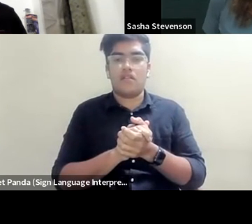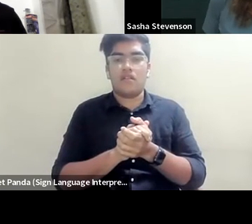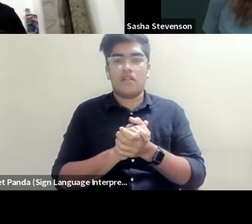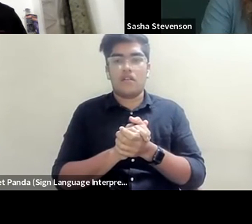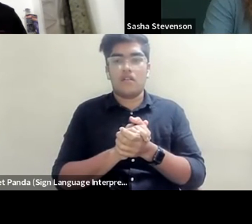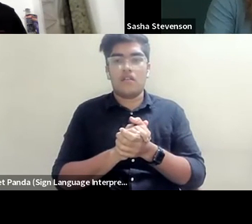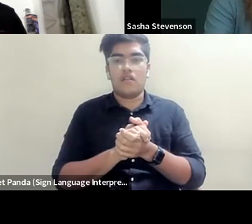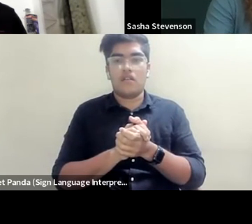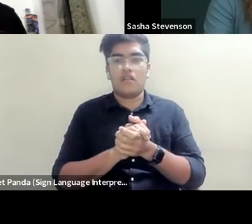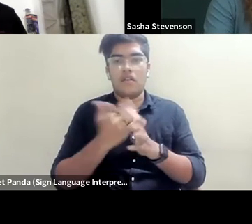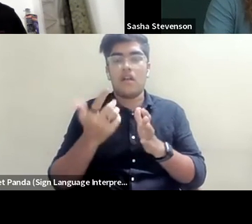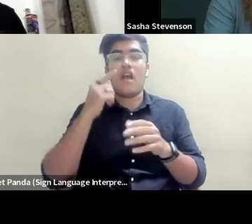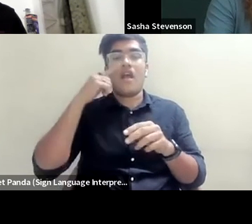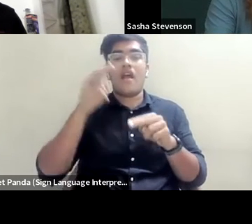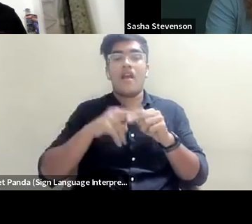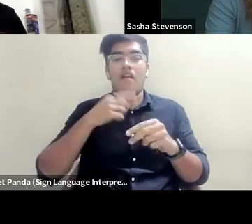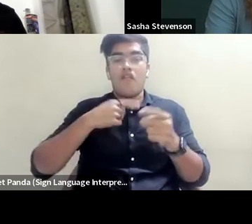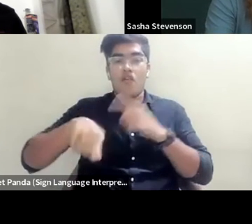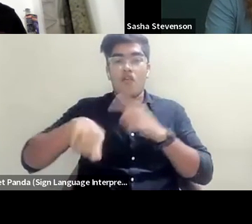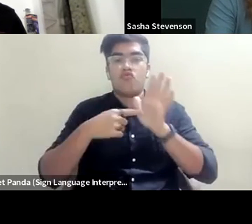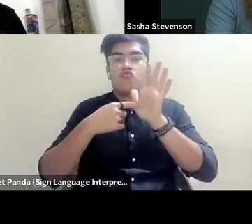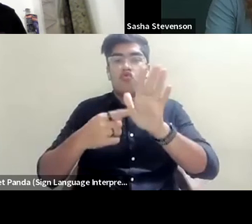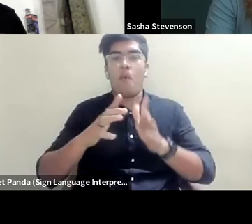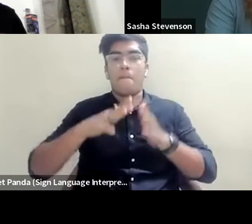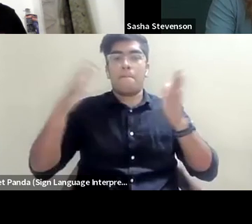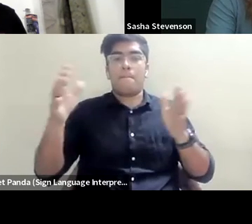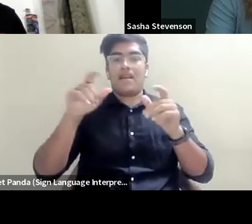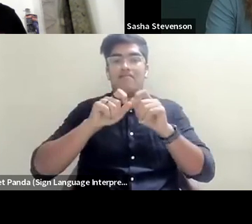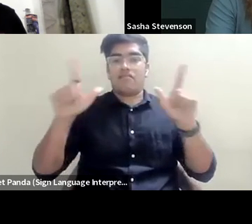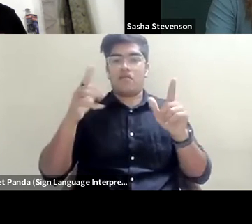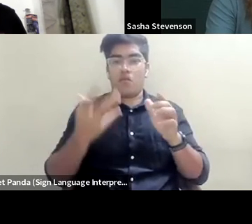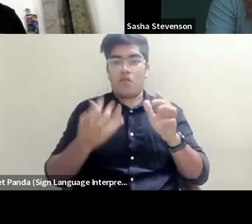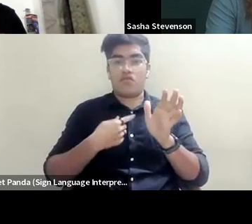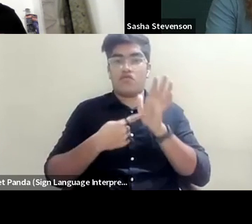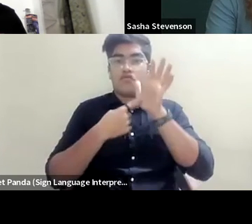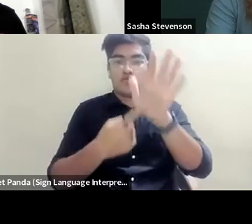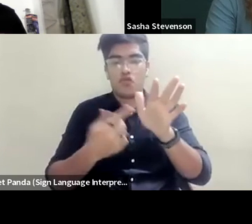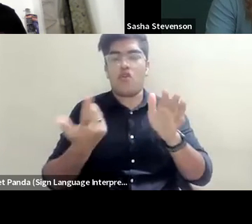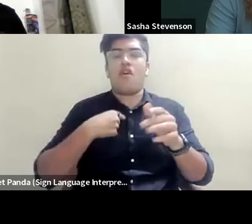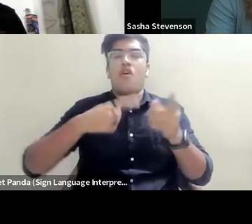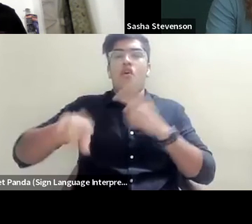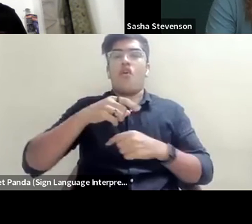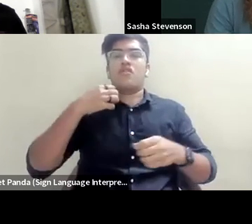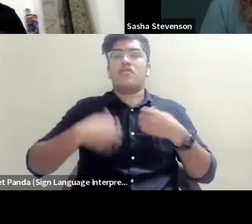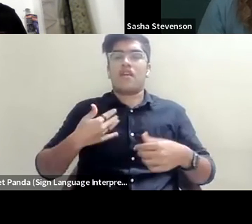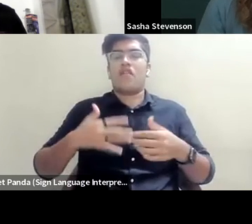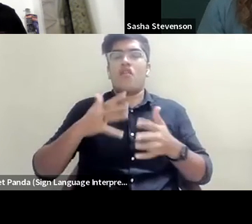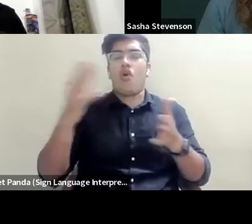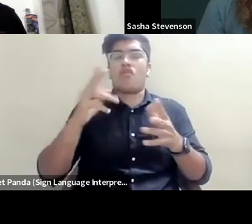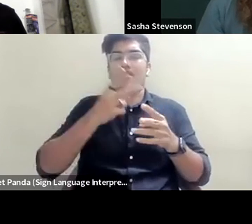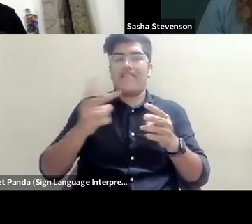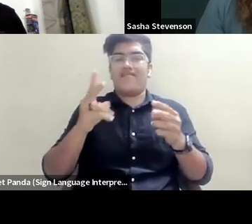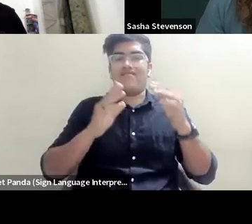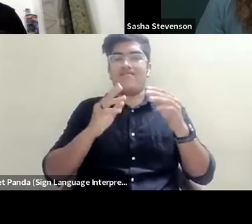in order to show the bigger picture, we sacrifice the details, and therefore, uh, you